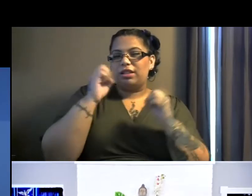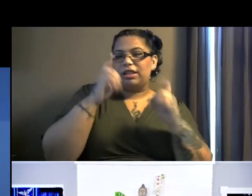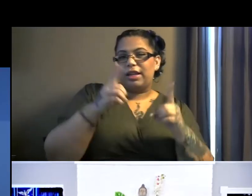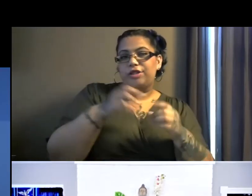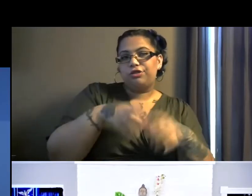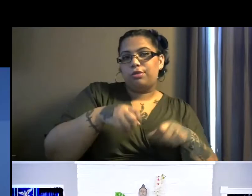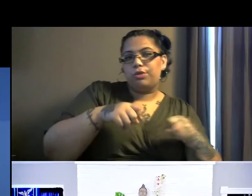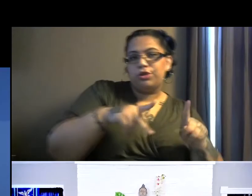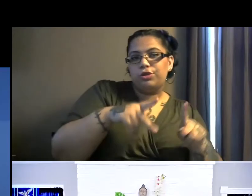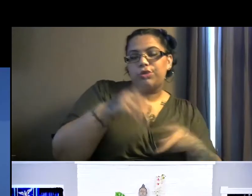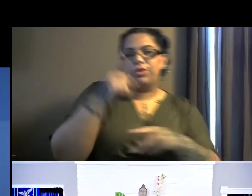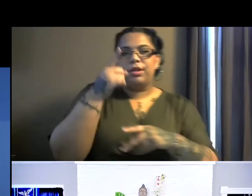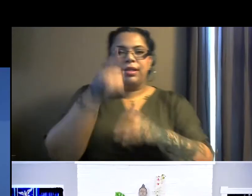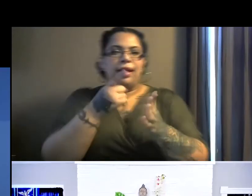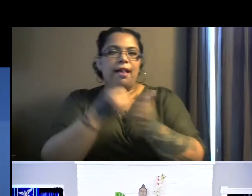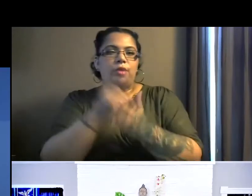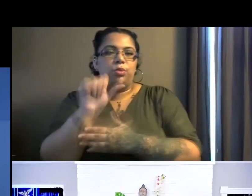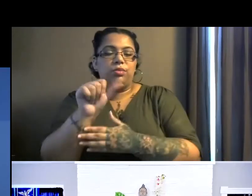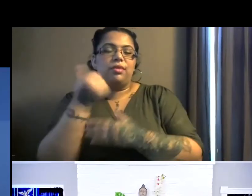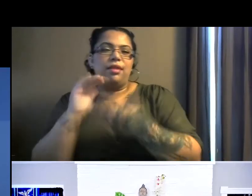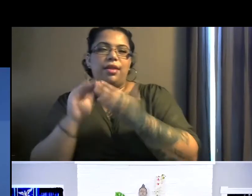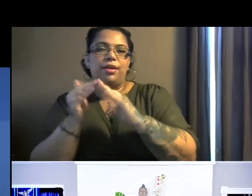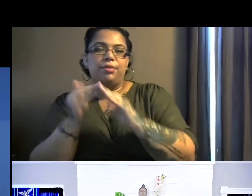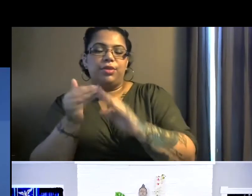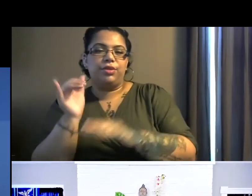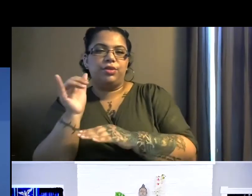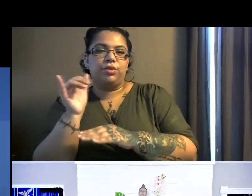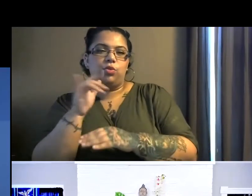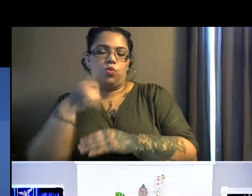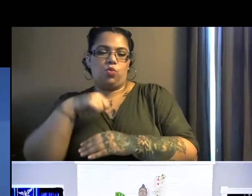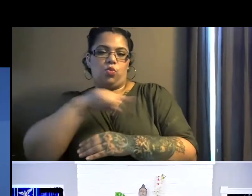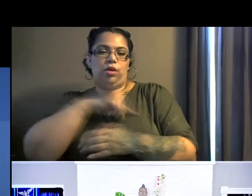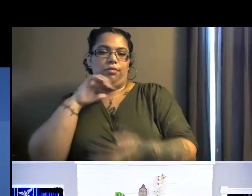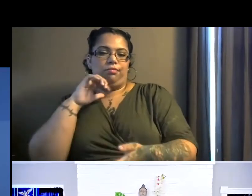and other communities we are partnered with.